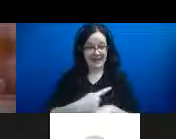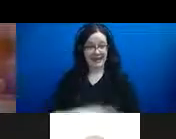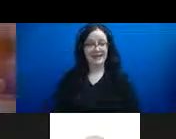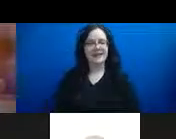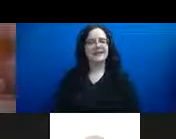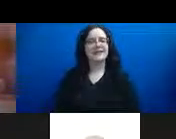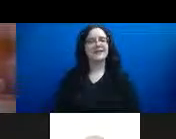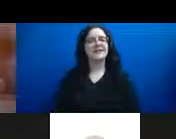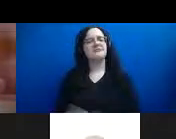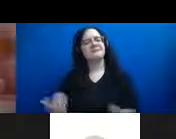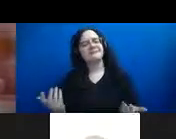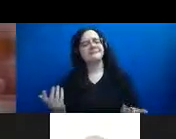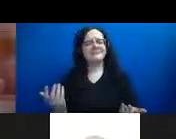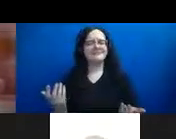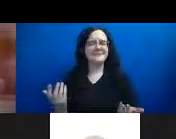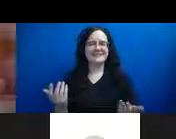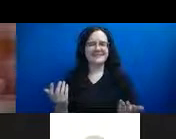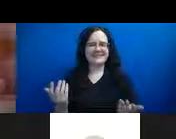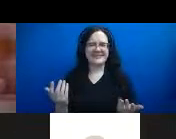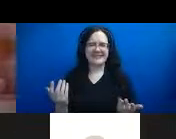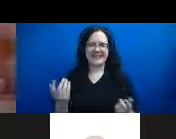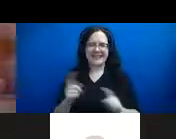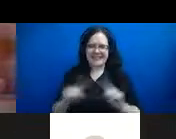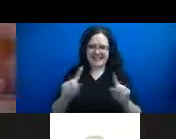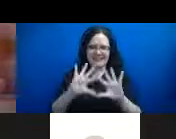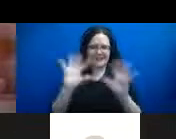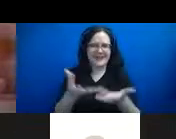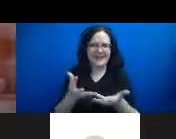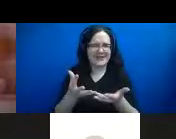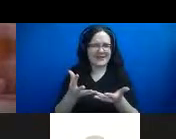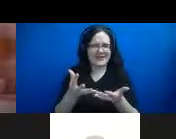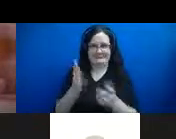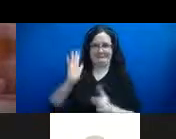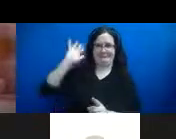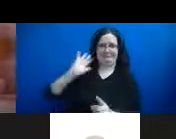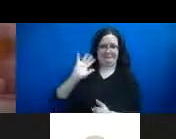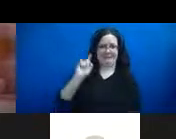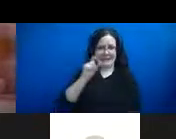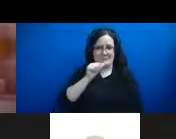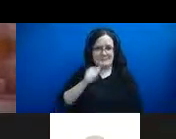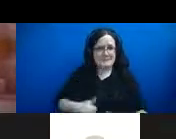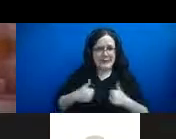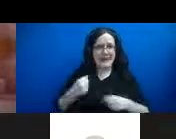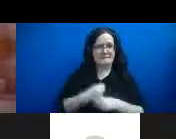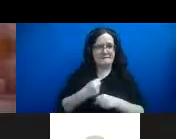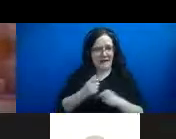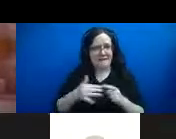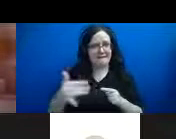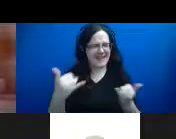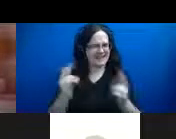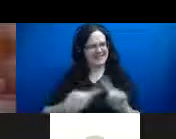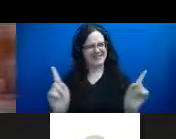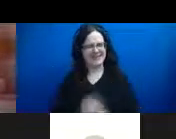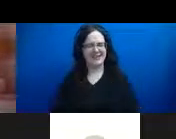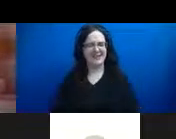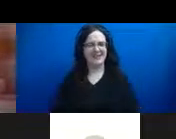sort of obviously a different world. So we do have a baseline rate